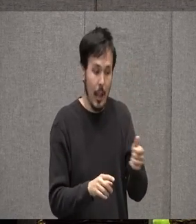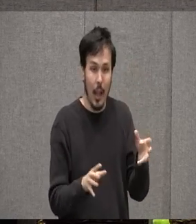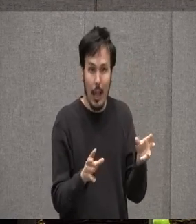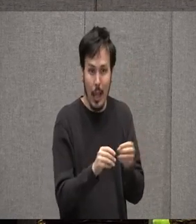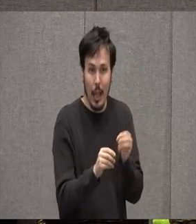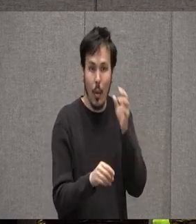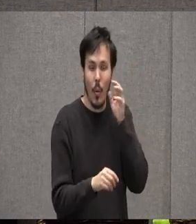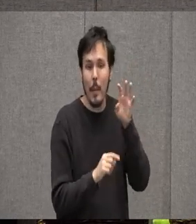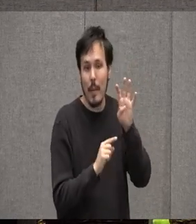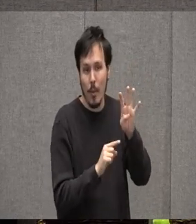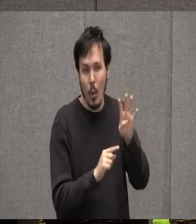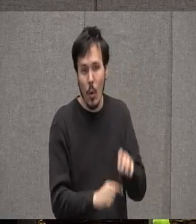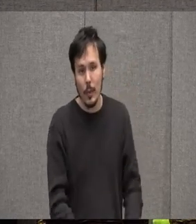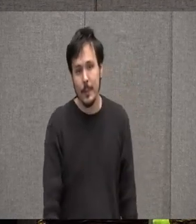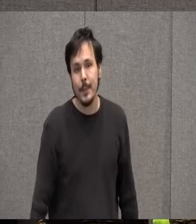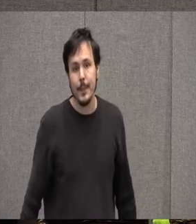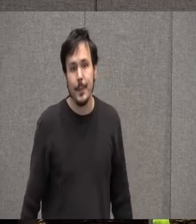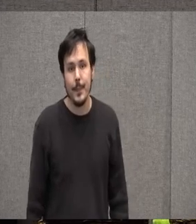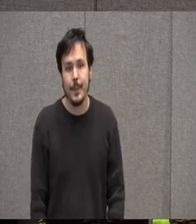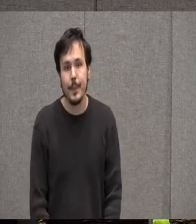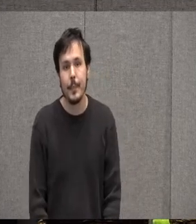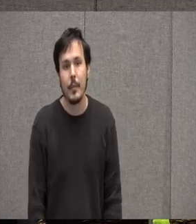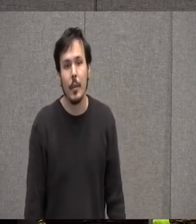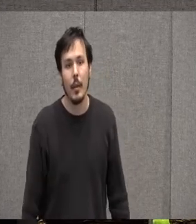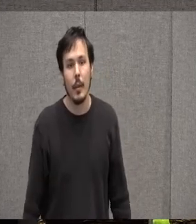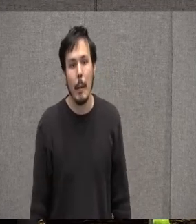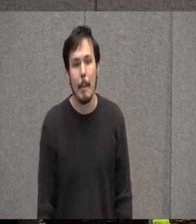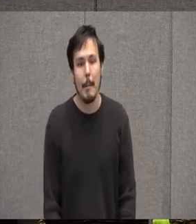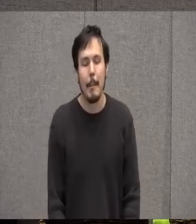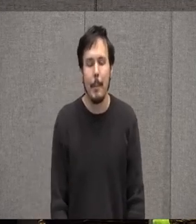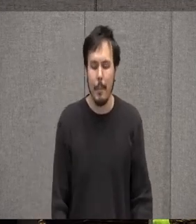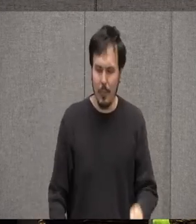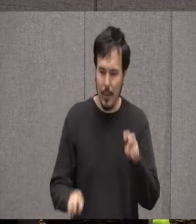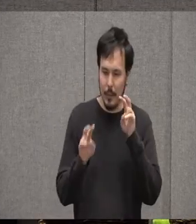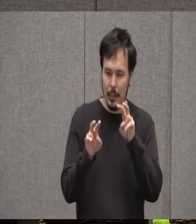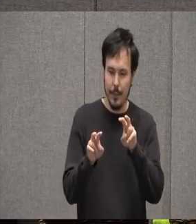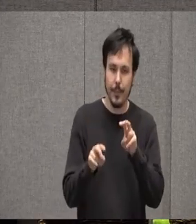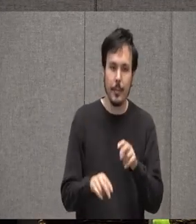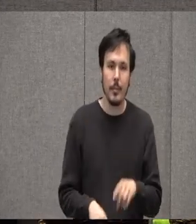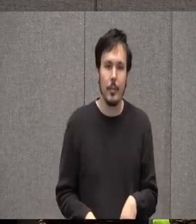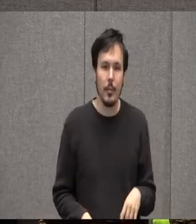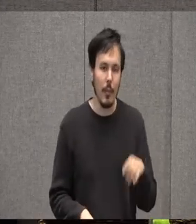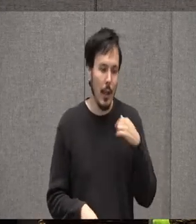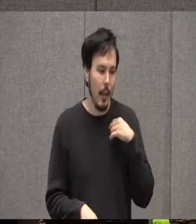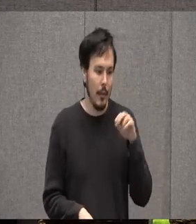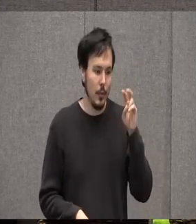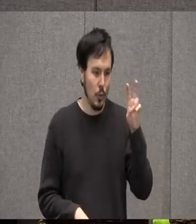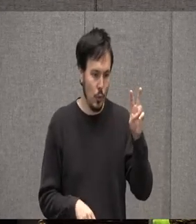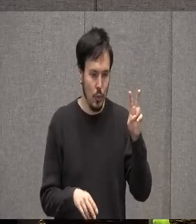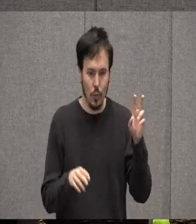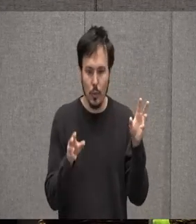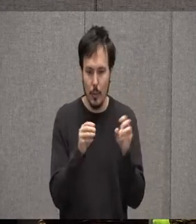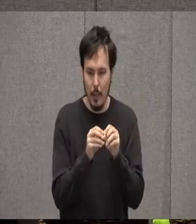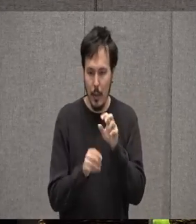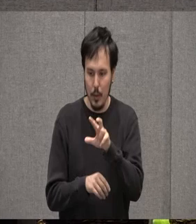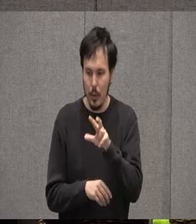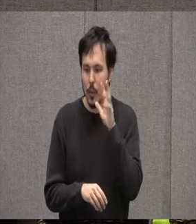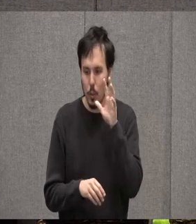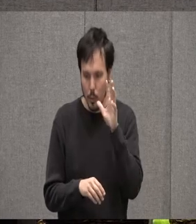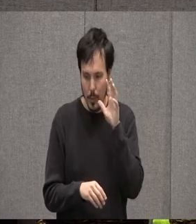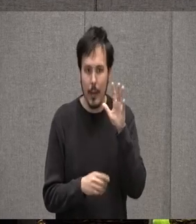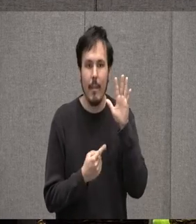can't complete a two and a two in the same section either. So let's see. We have a two plus three equals the